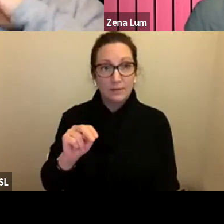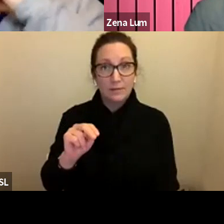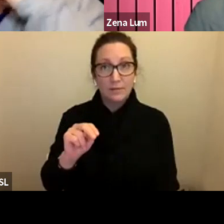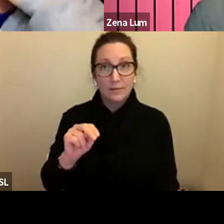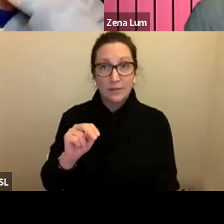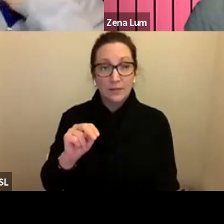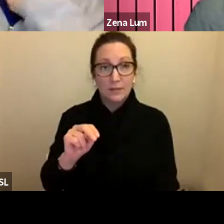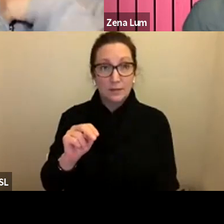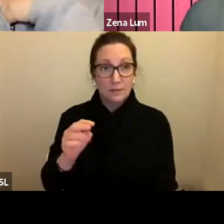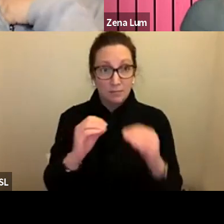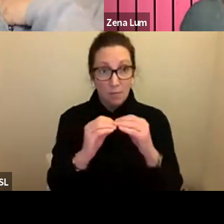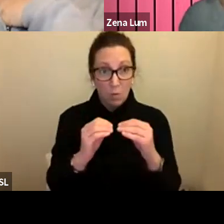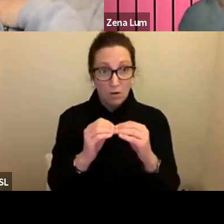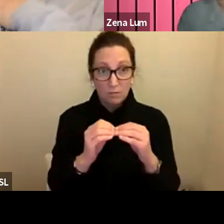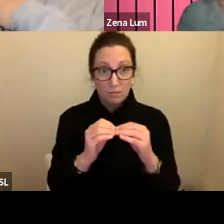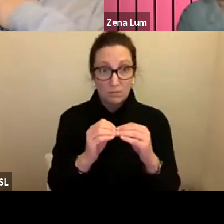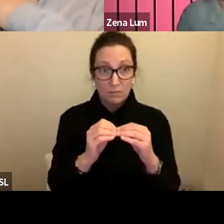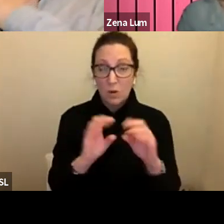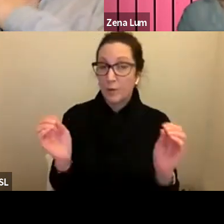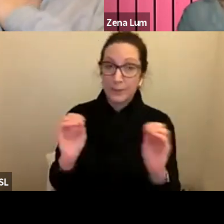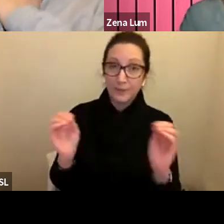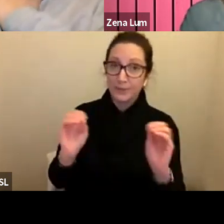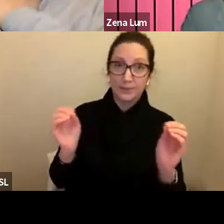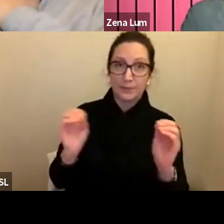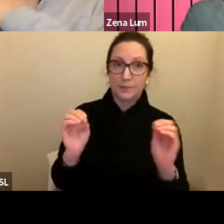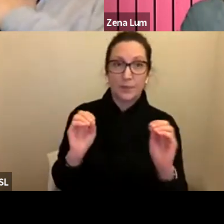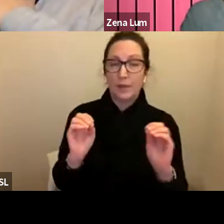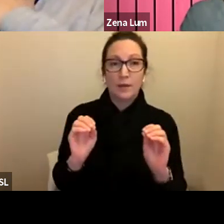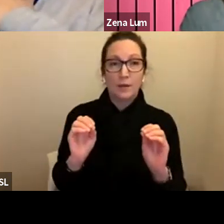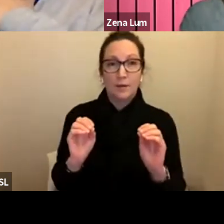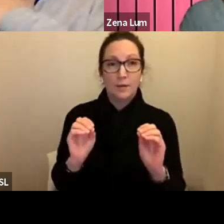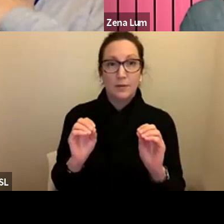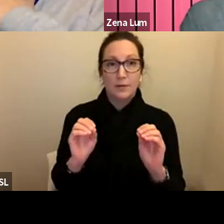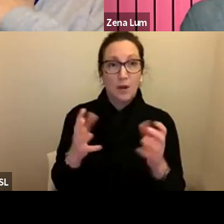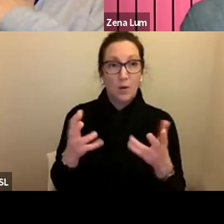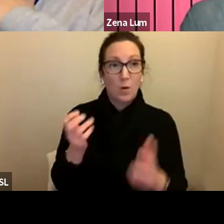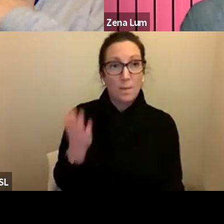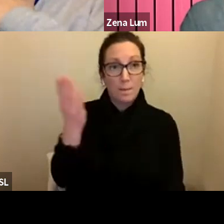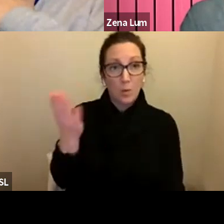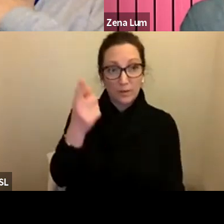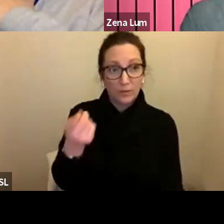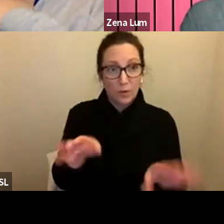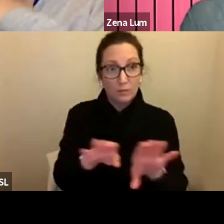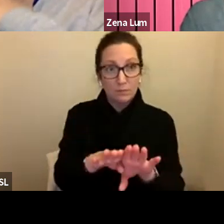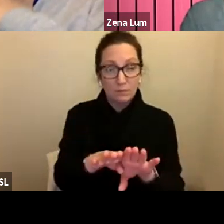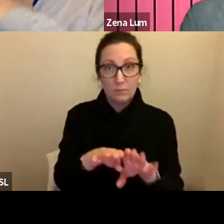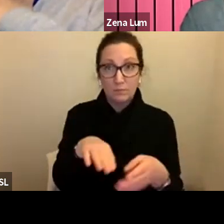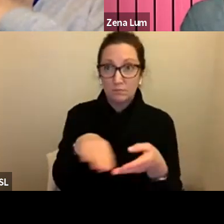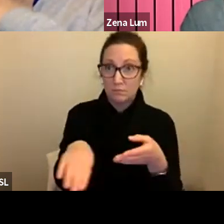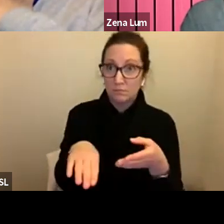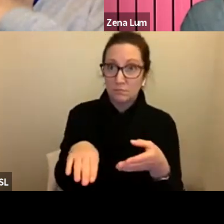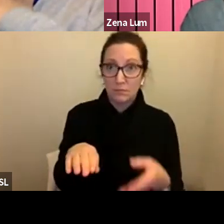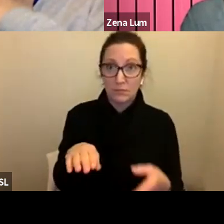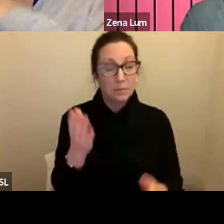unless you have something else to close with? Oh, no. I was just going to entertain a motion to adjourn. That was all. Great, so